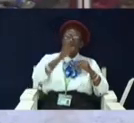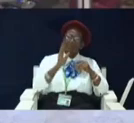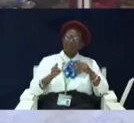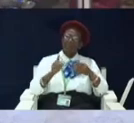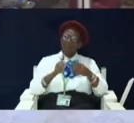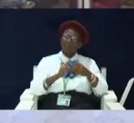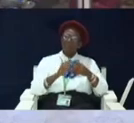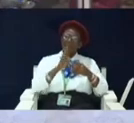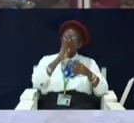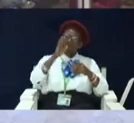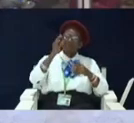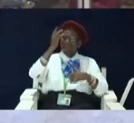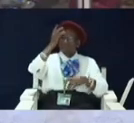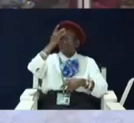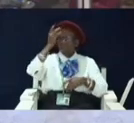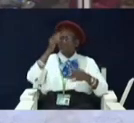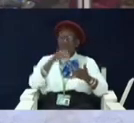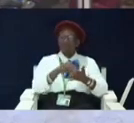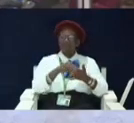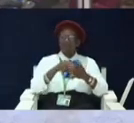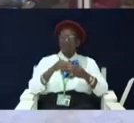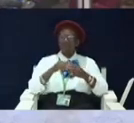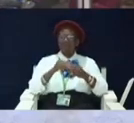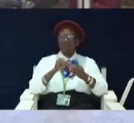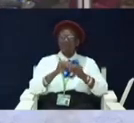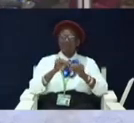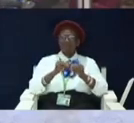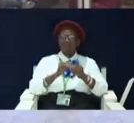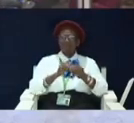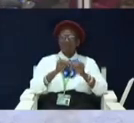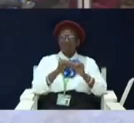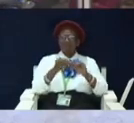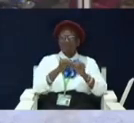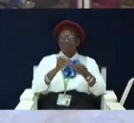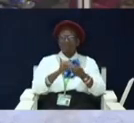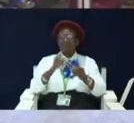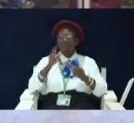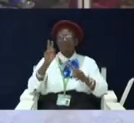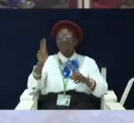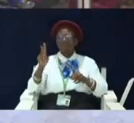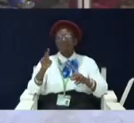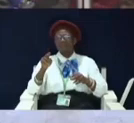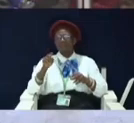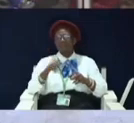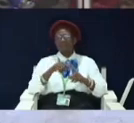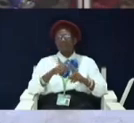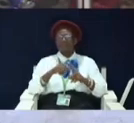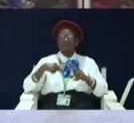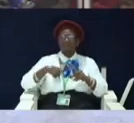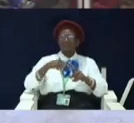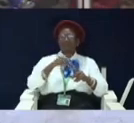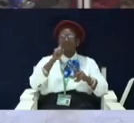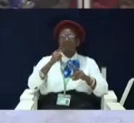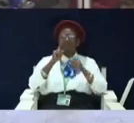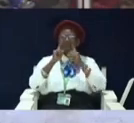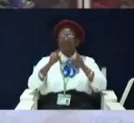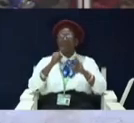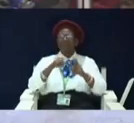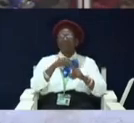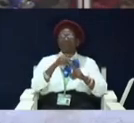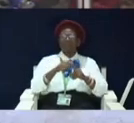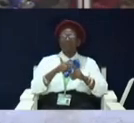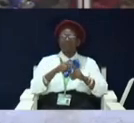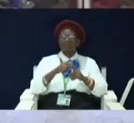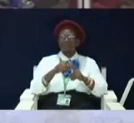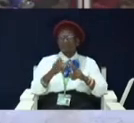Ko ma se re mi mo. Number two, ekeji, when we talk of spirit material breakthrough, ti a ba